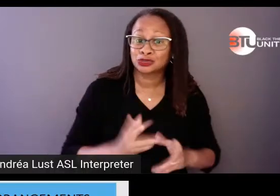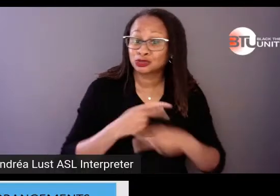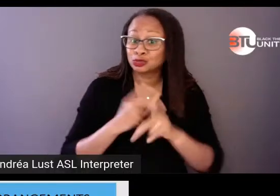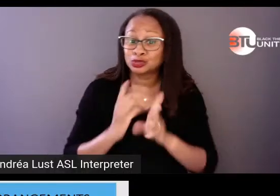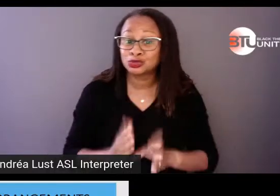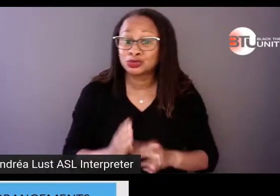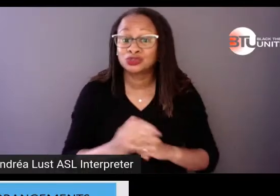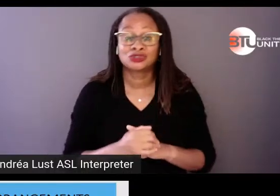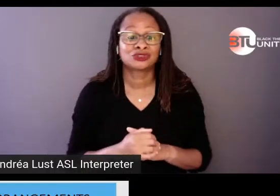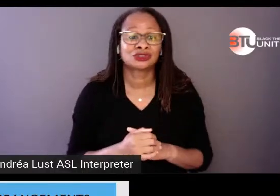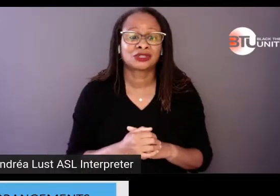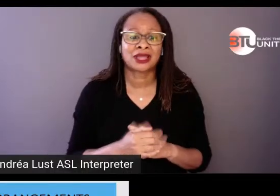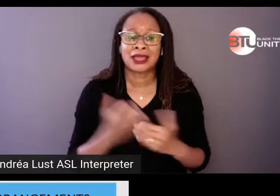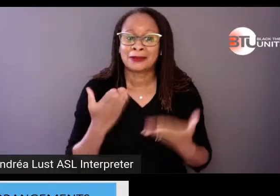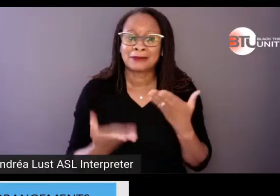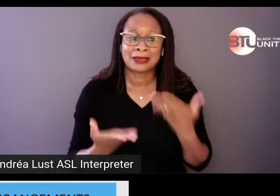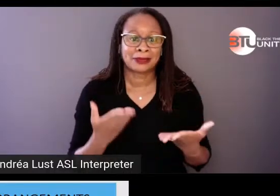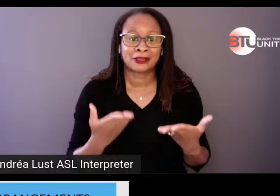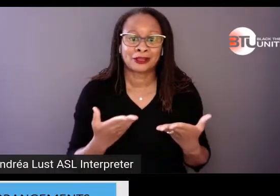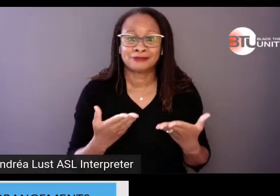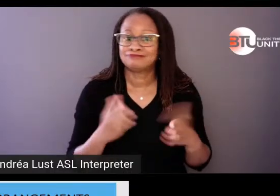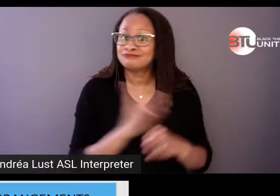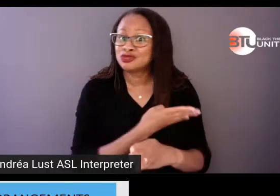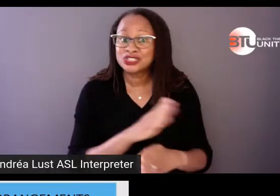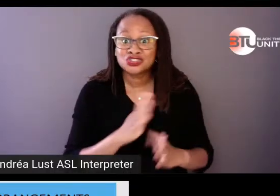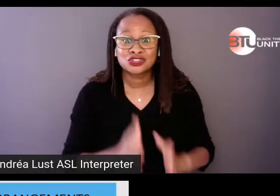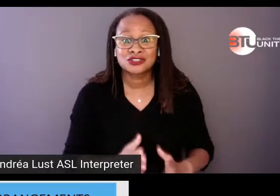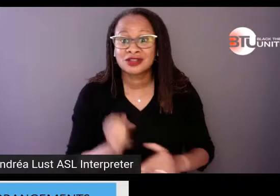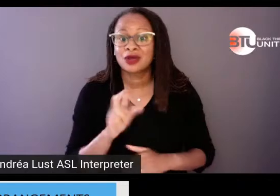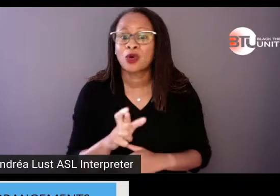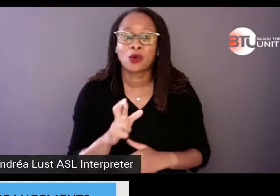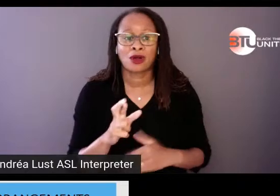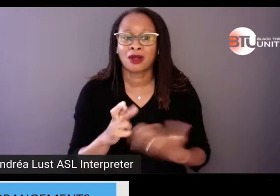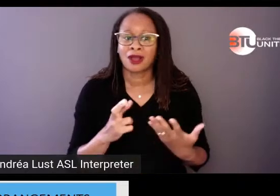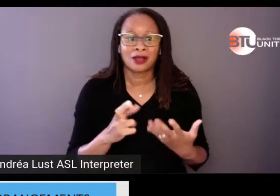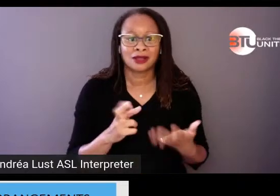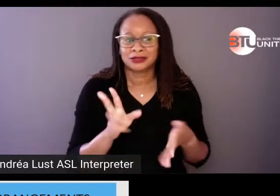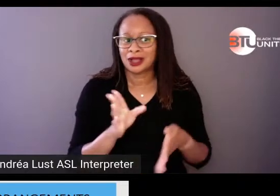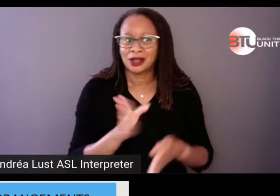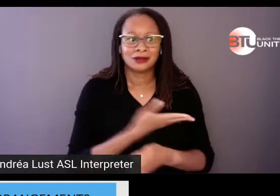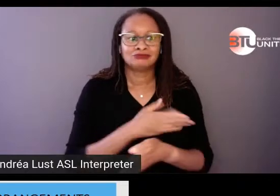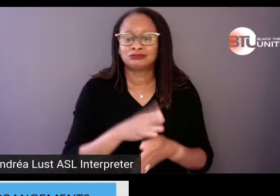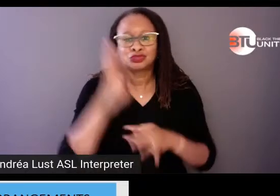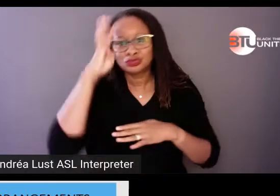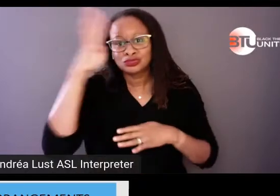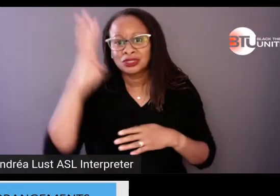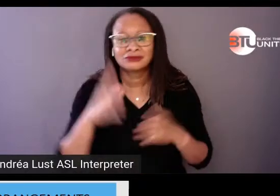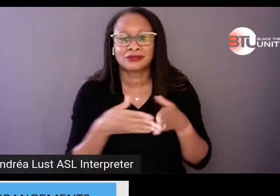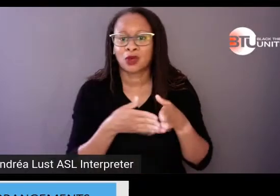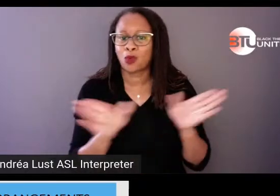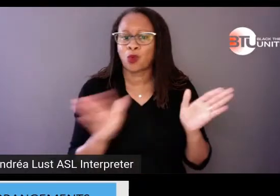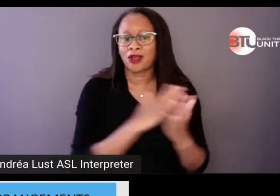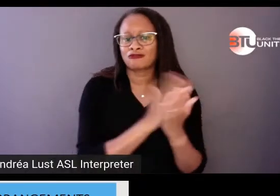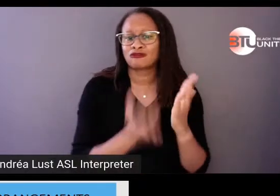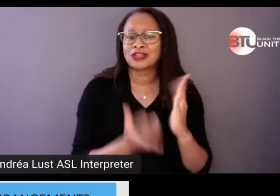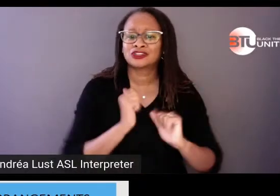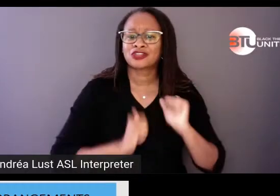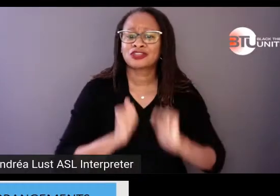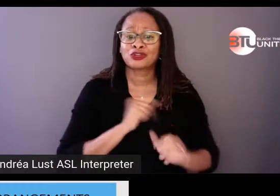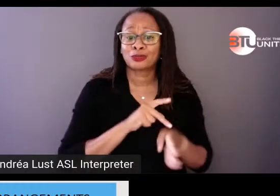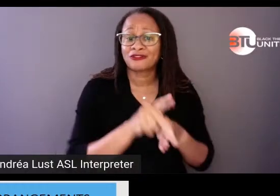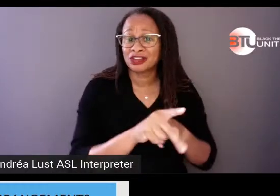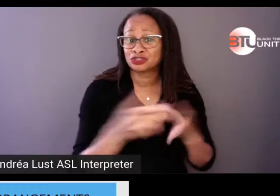producers, you may be musicians, you may be composers, wide range of theater professionals. And of